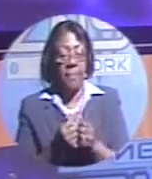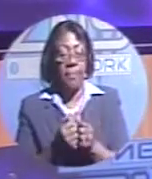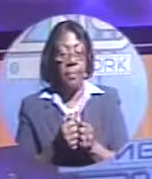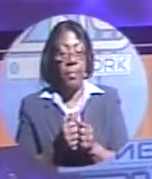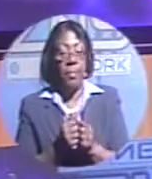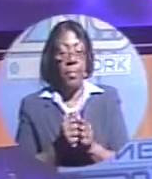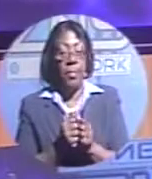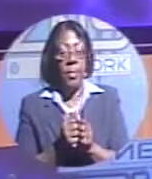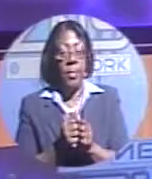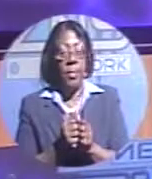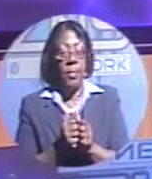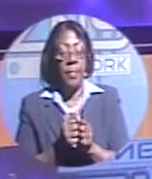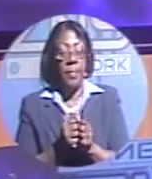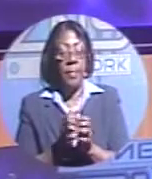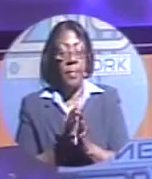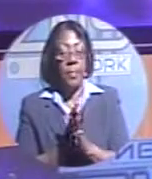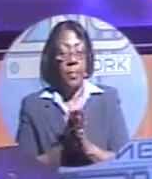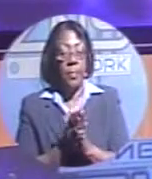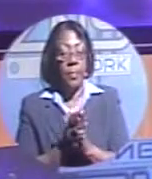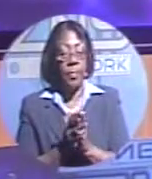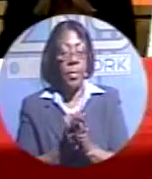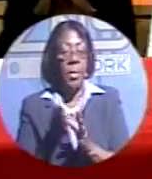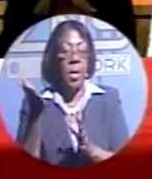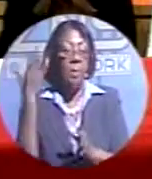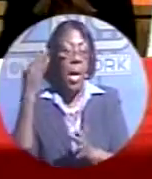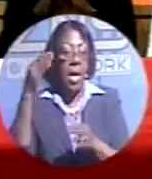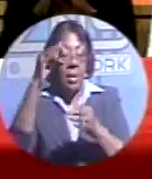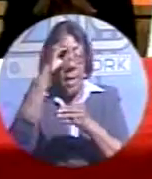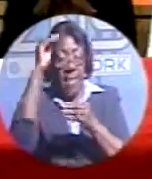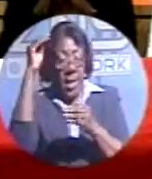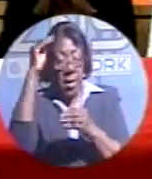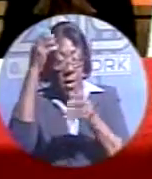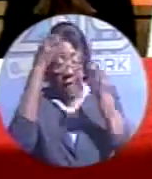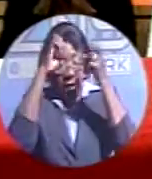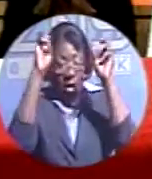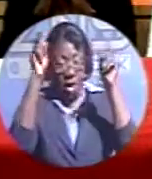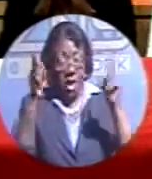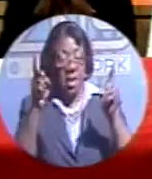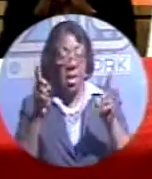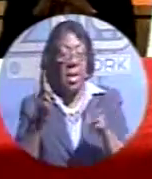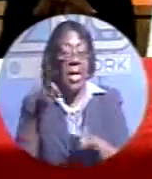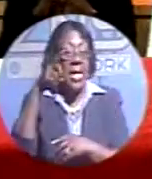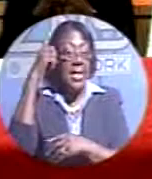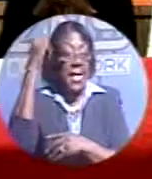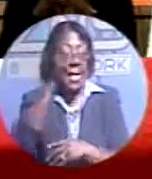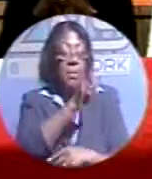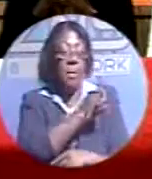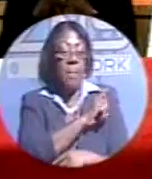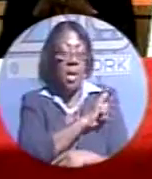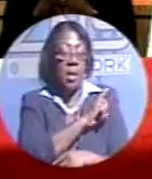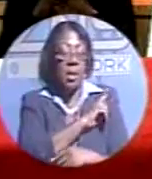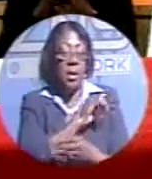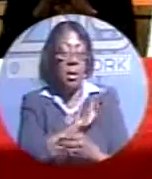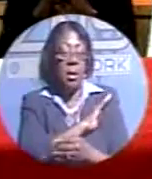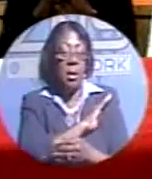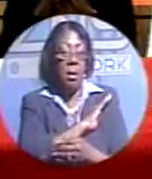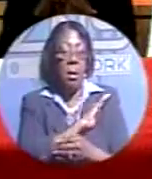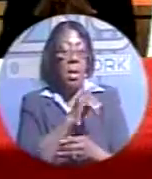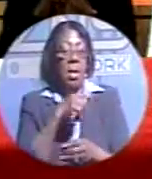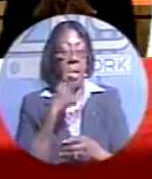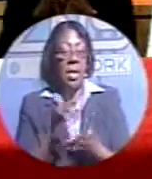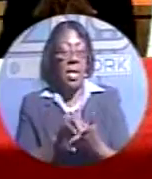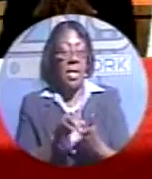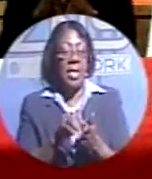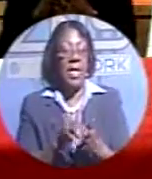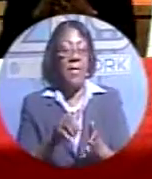school campuses. Former Minister of Education Desmond Bannister is giving the sitting Minister of Education Jerome Fitzgerald an